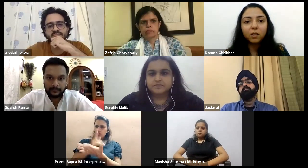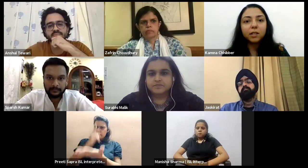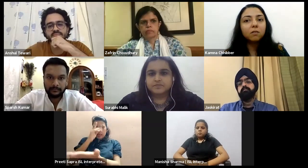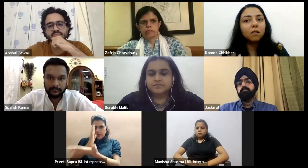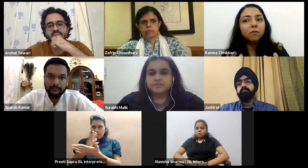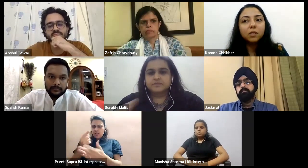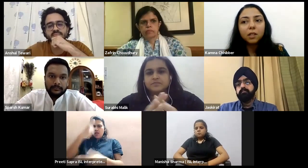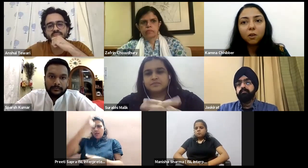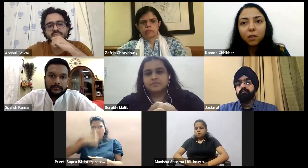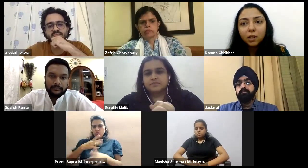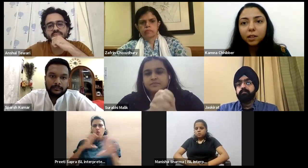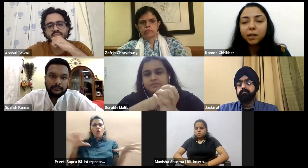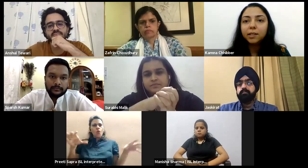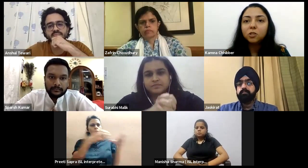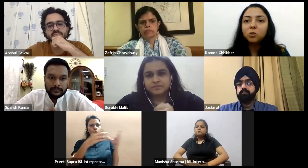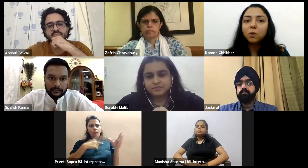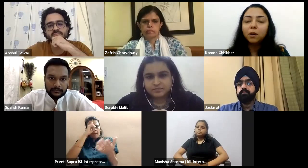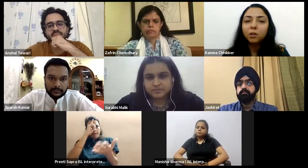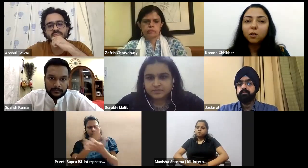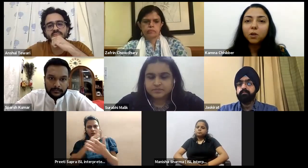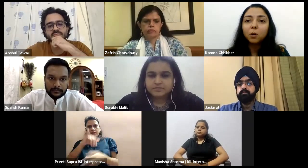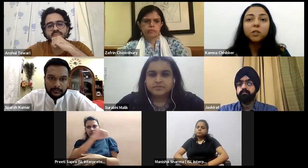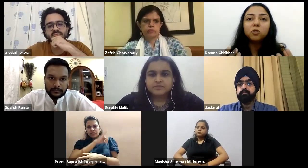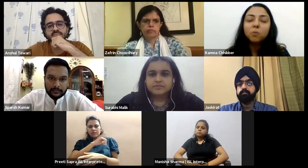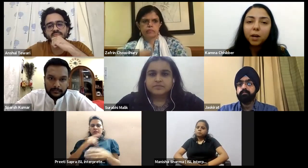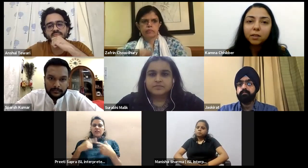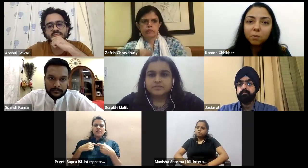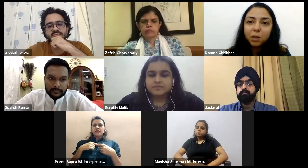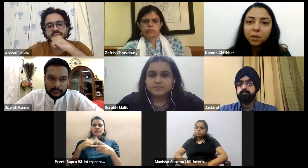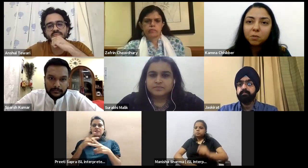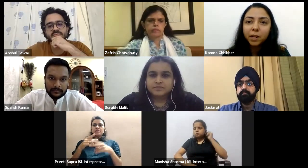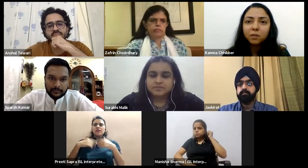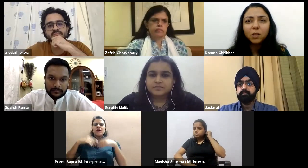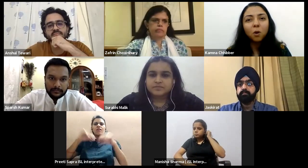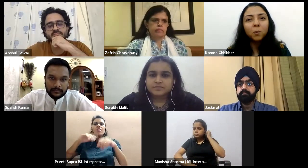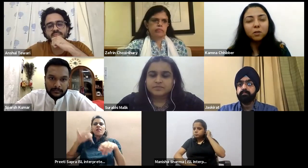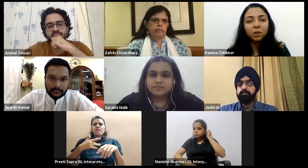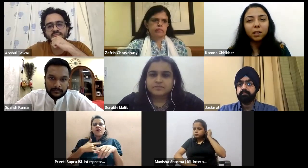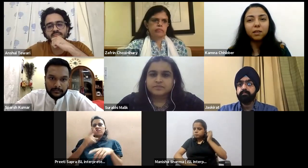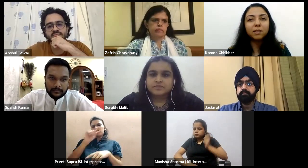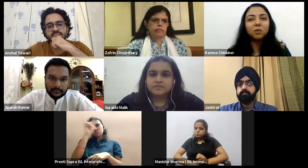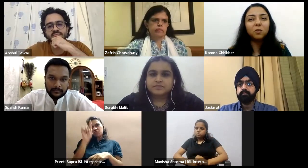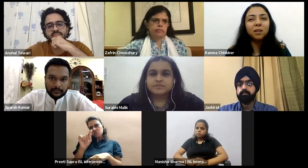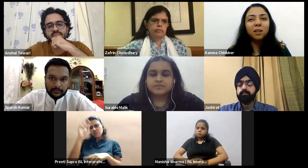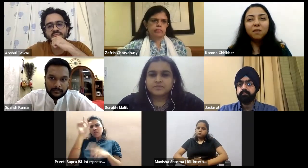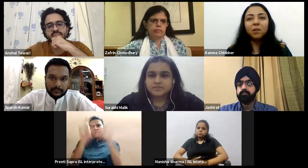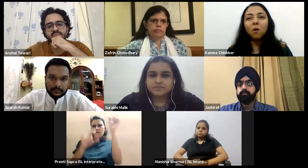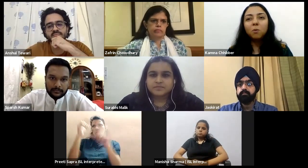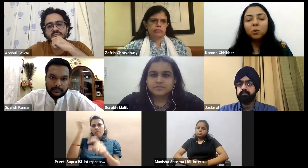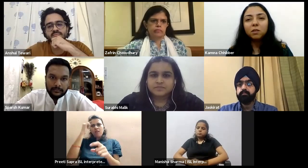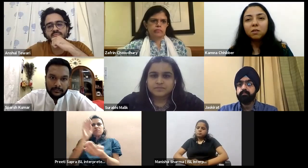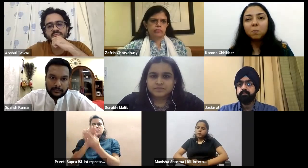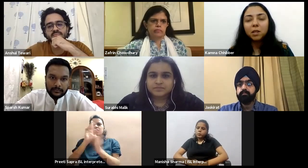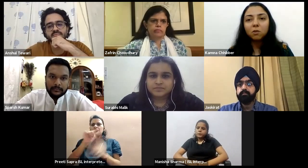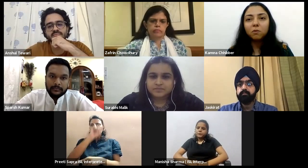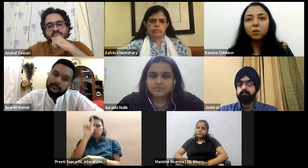It creates a lot of insecurity. It leads to a lot of question marks in people's mind. We're always looking at things, and we're